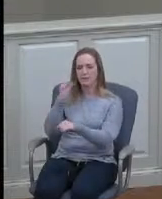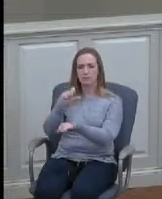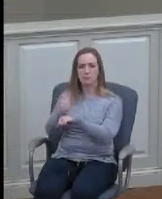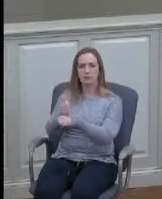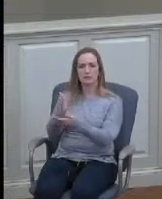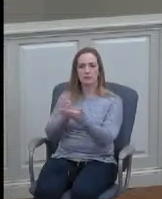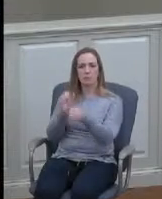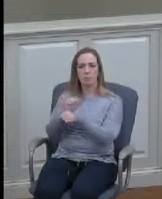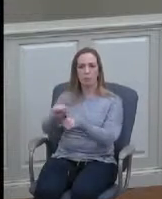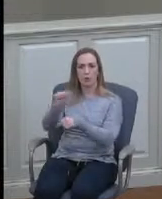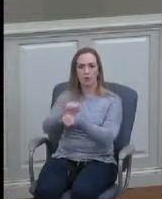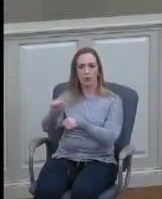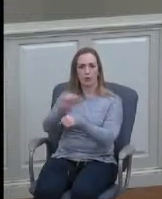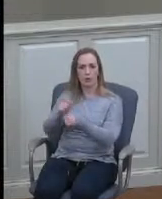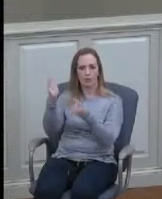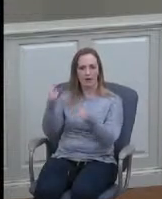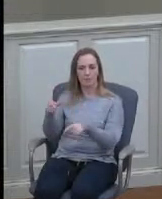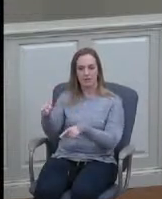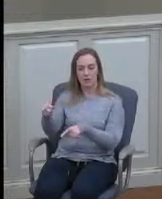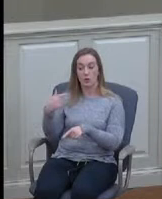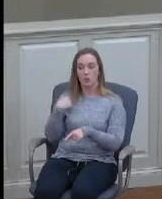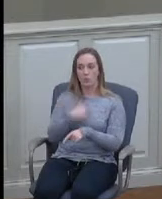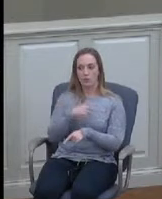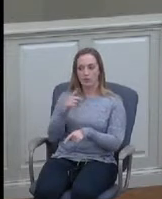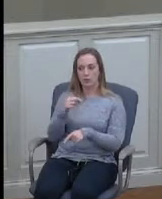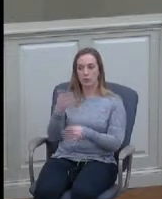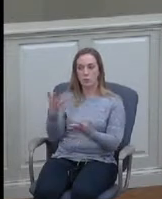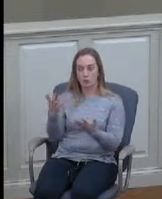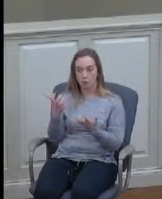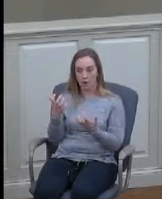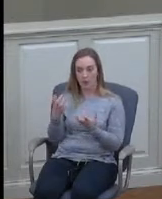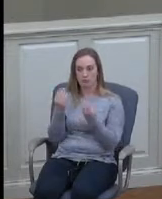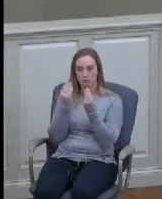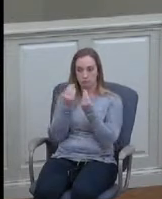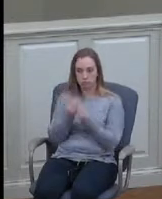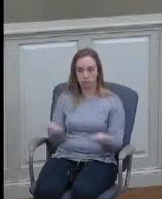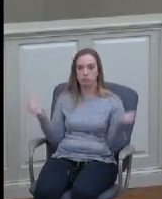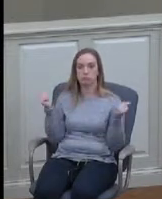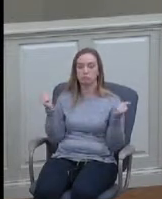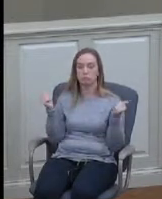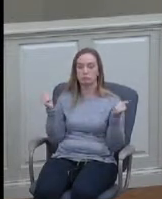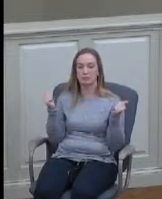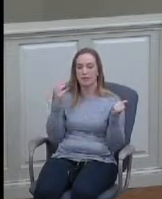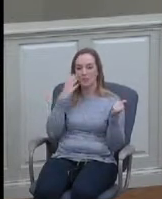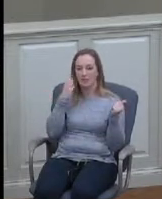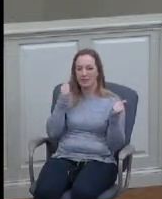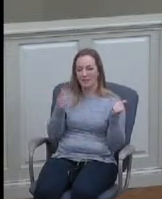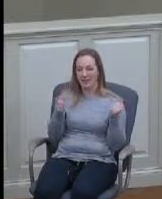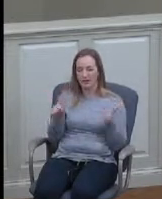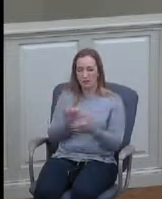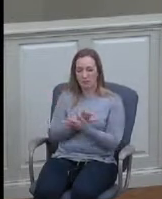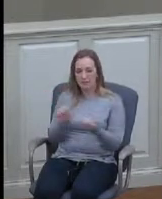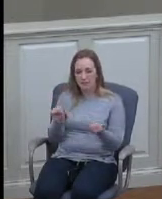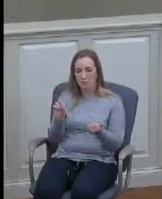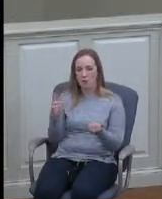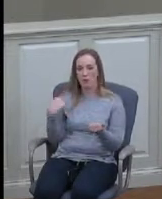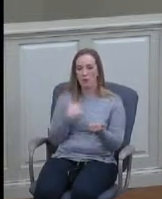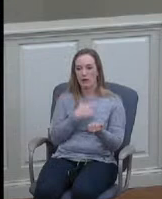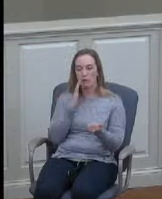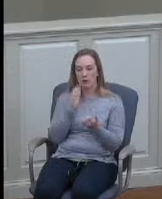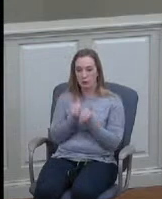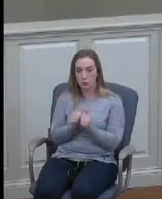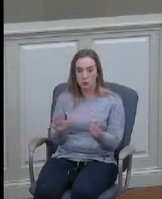been ongoing. And so we do want to bring it to solution because, quite frankly, they could get damaged or we could lose pieces. And that's